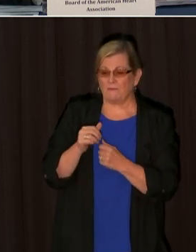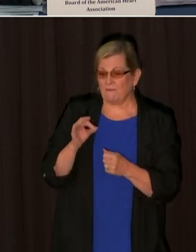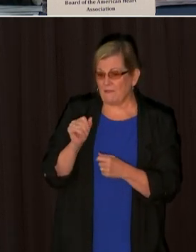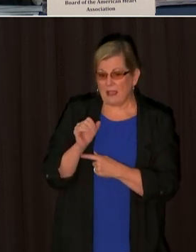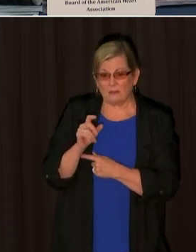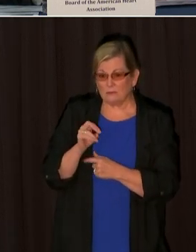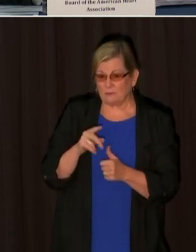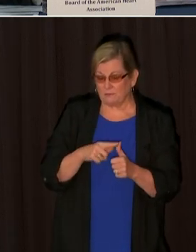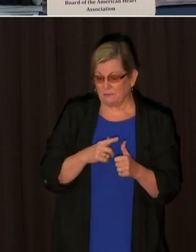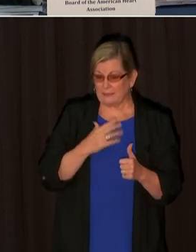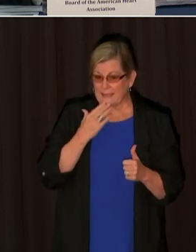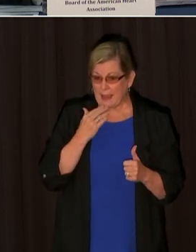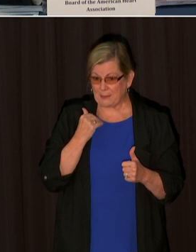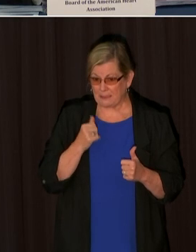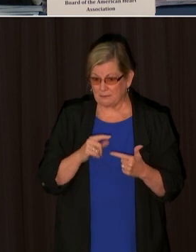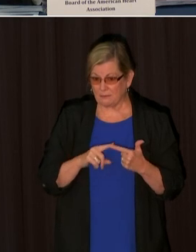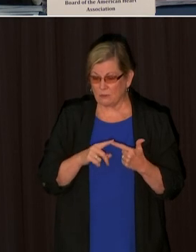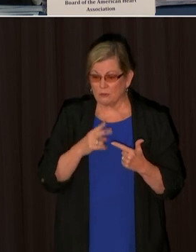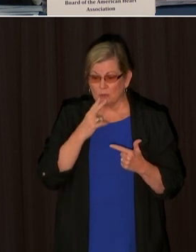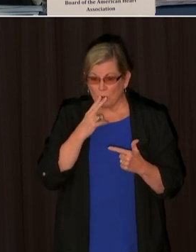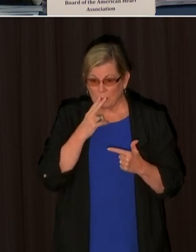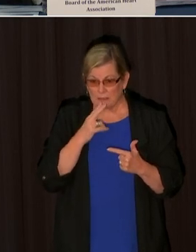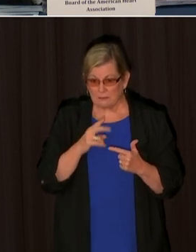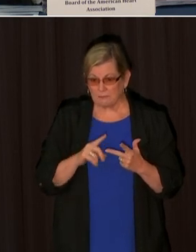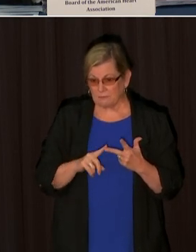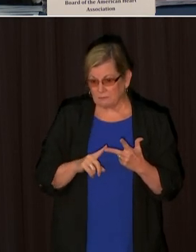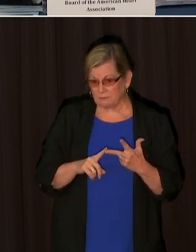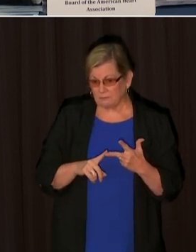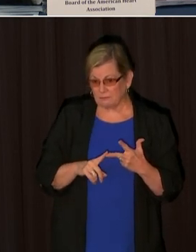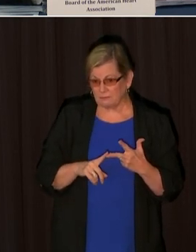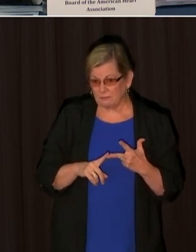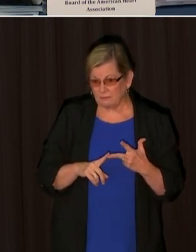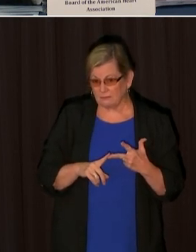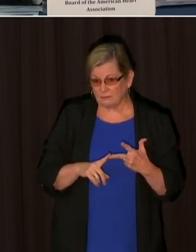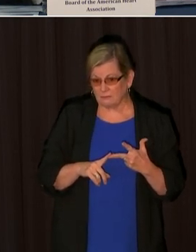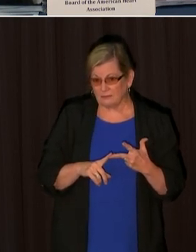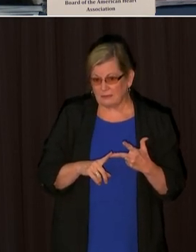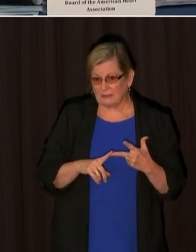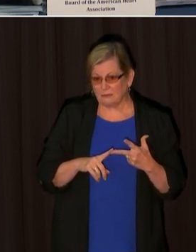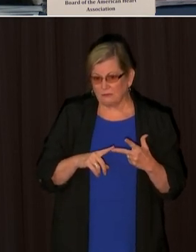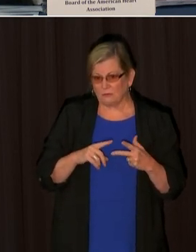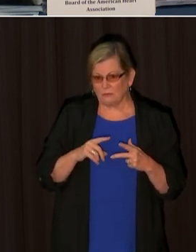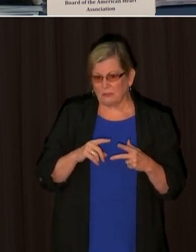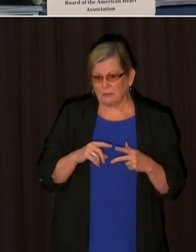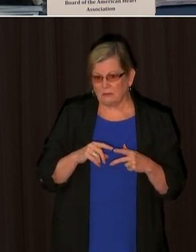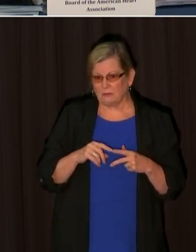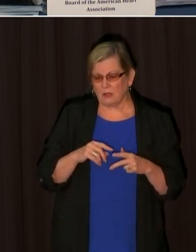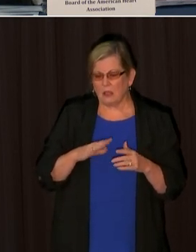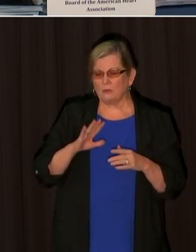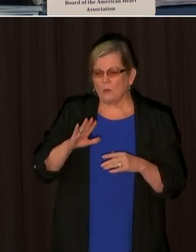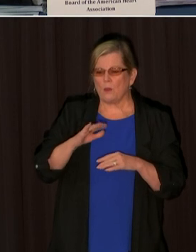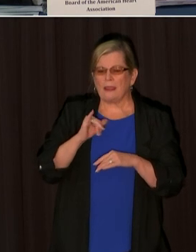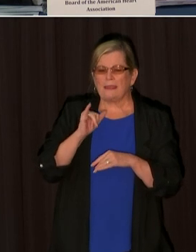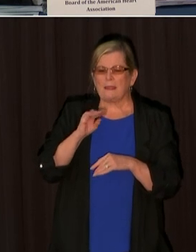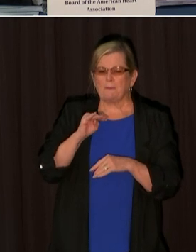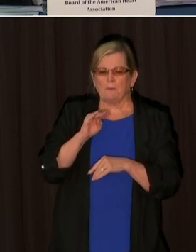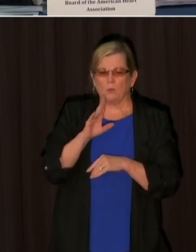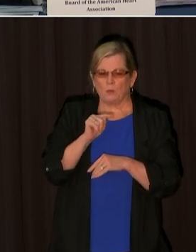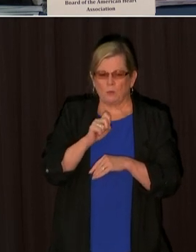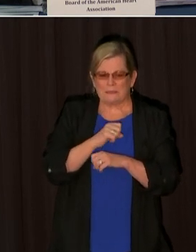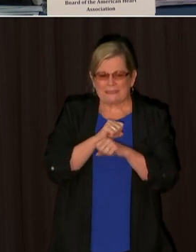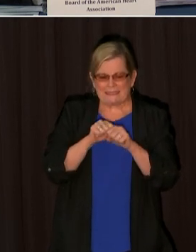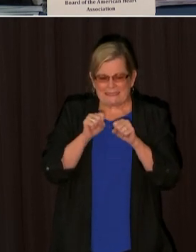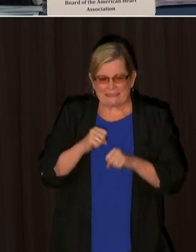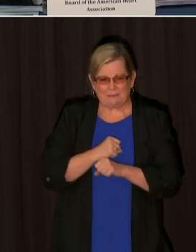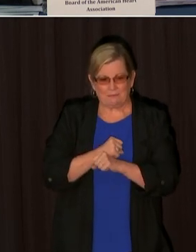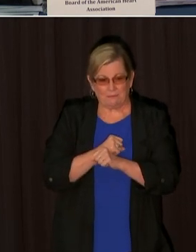diabetes, smoking history, immunosuppression. The classic signs are generally chest pain or